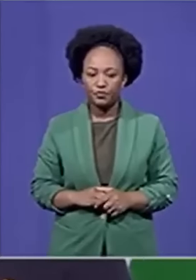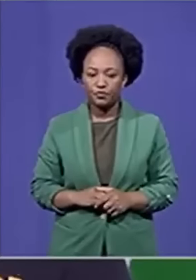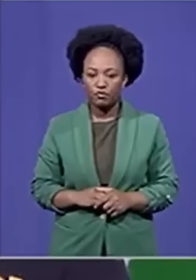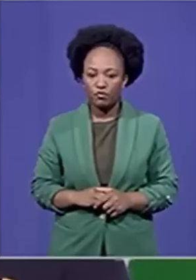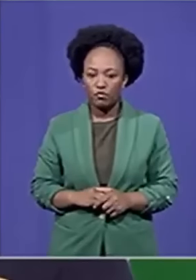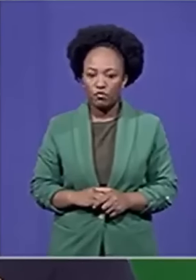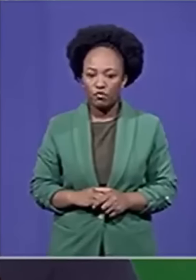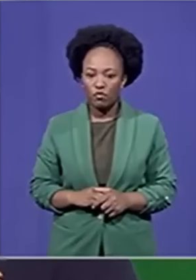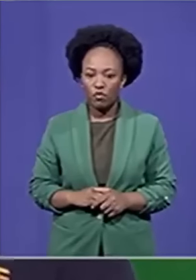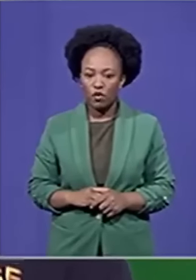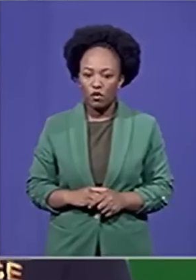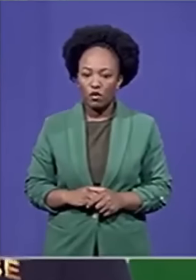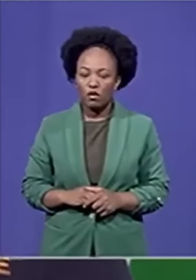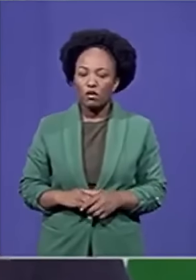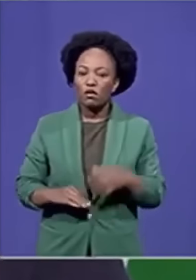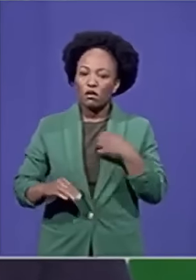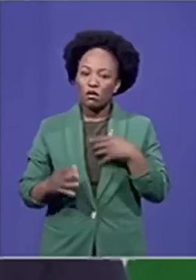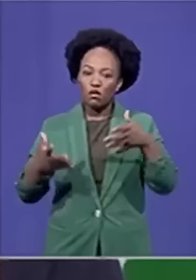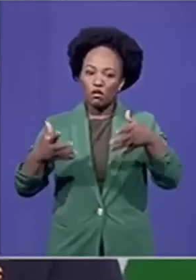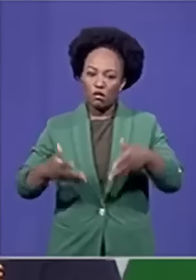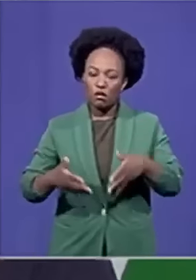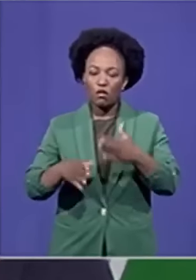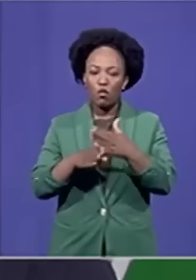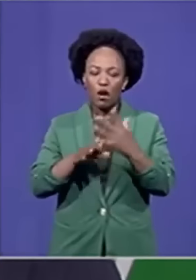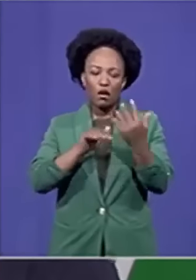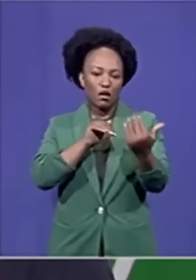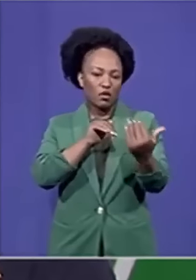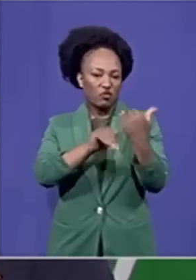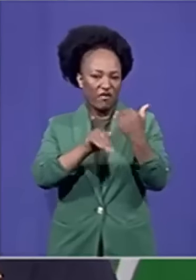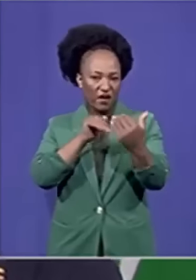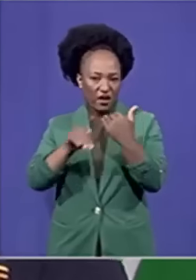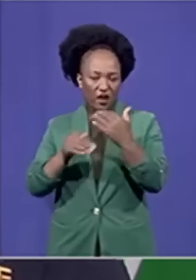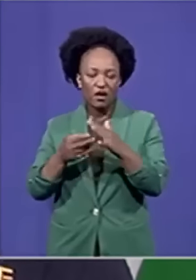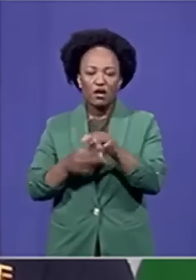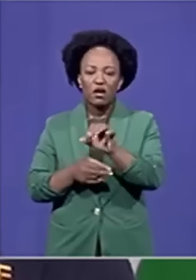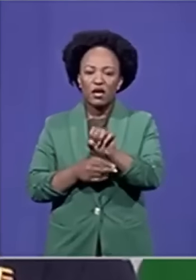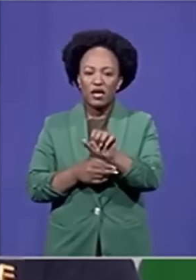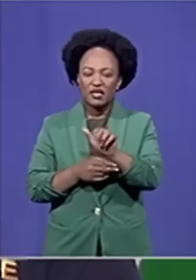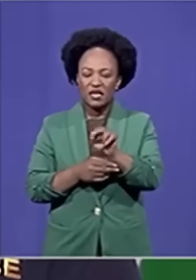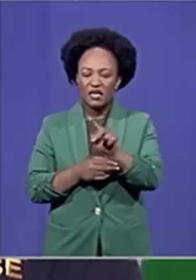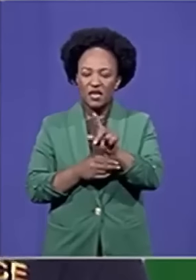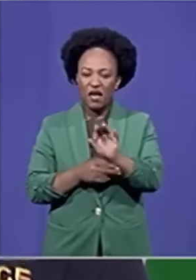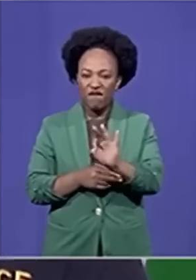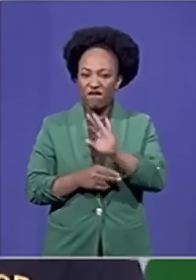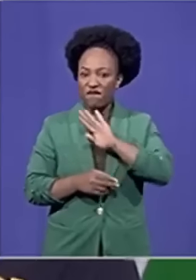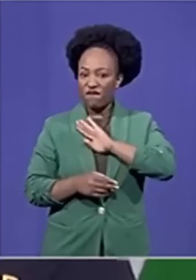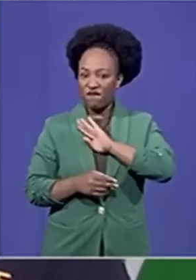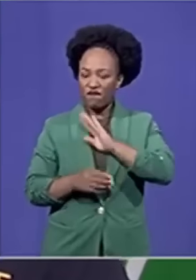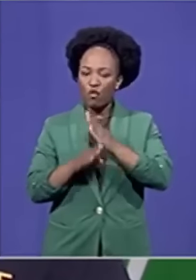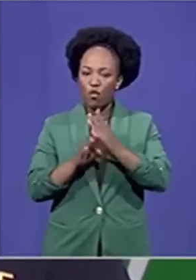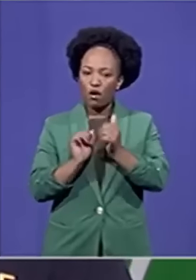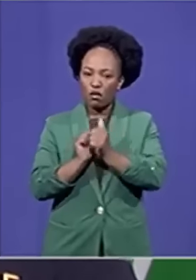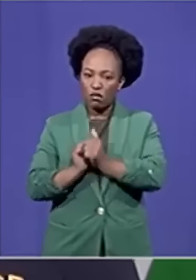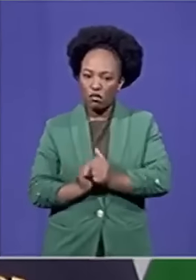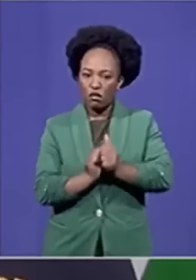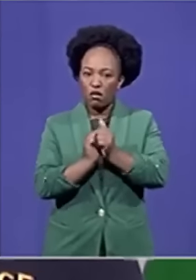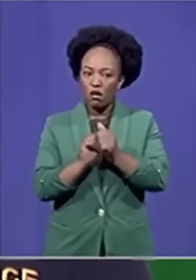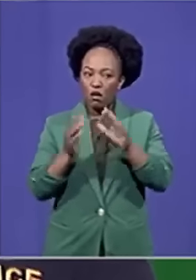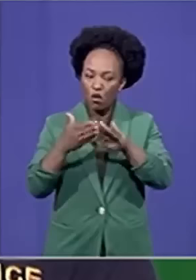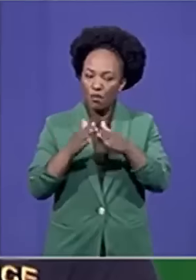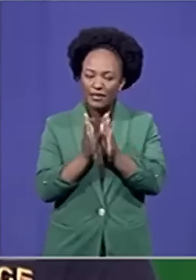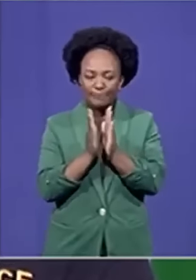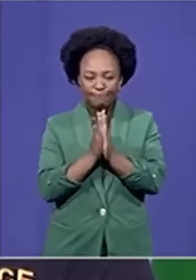Re sebetsa gamogo le matrafiki re na le SANDF re le sepodisi so re kwela mo baaging ba rona gore ba